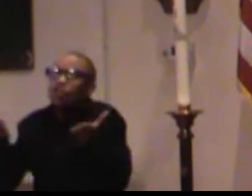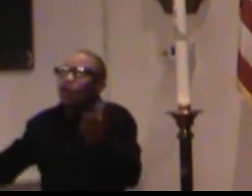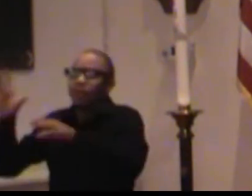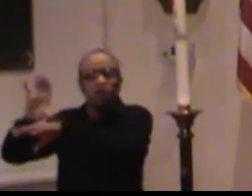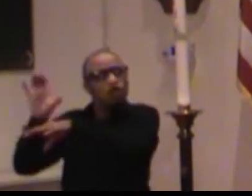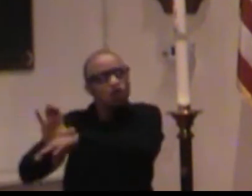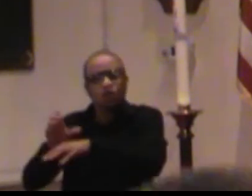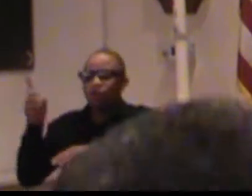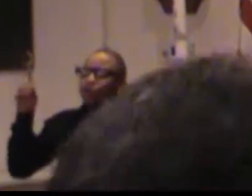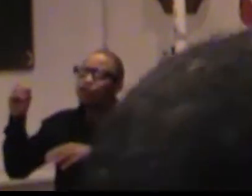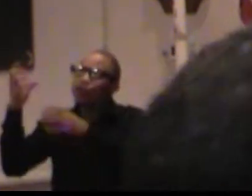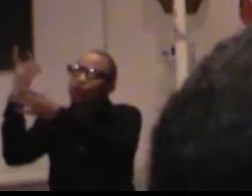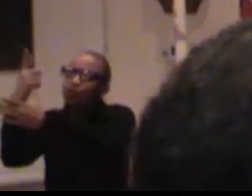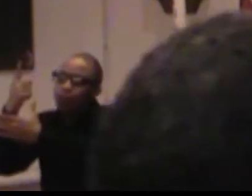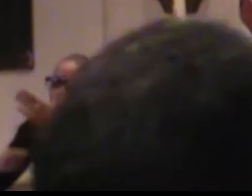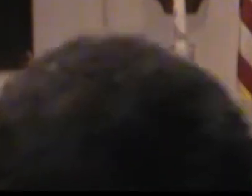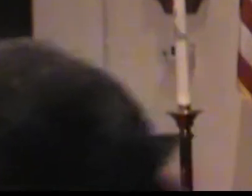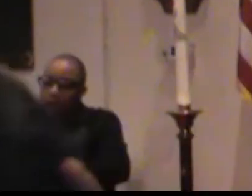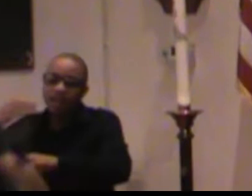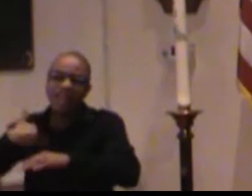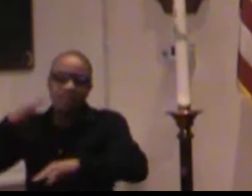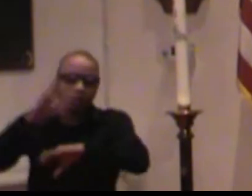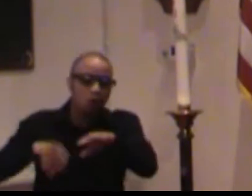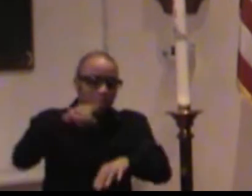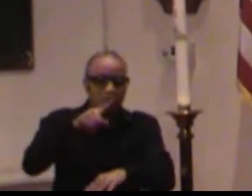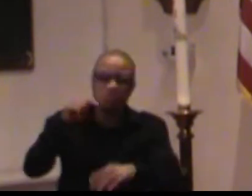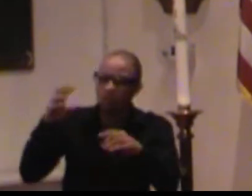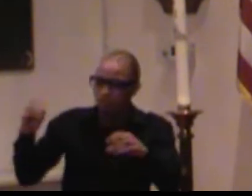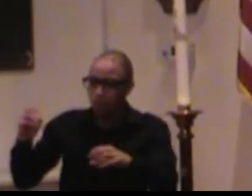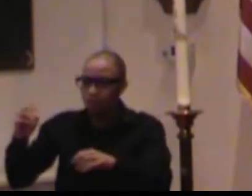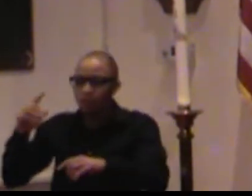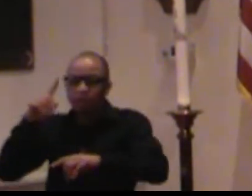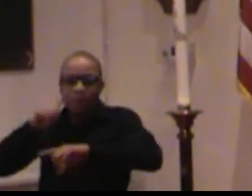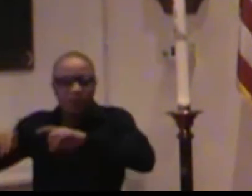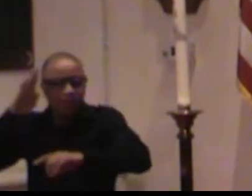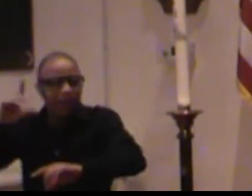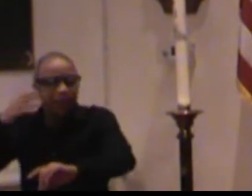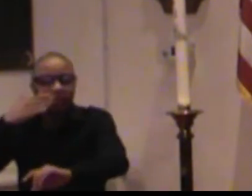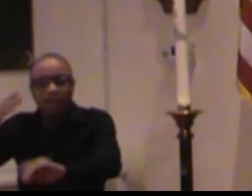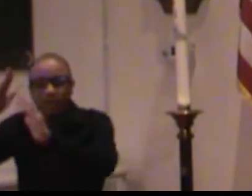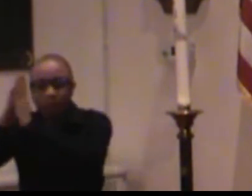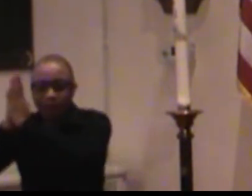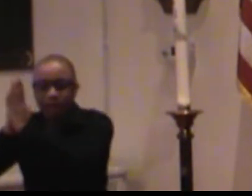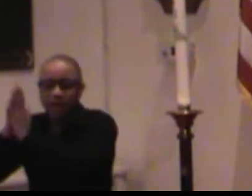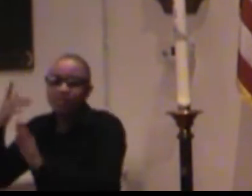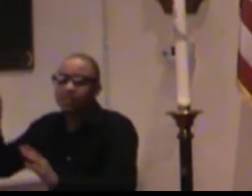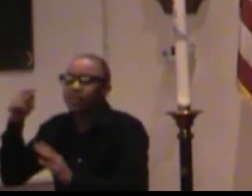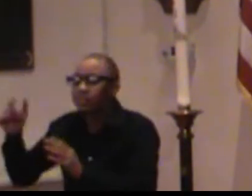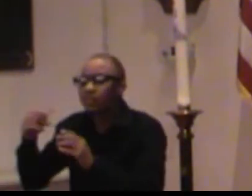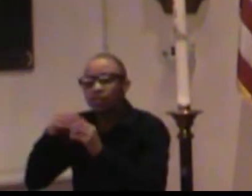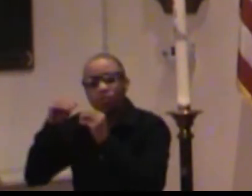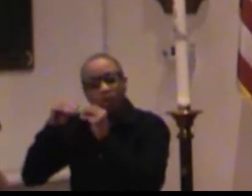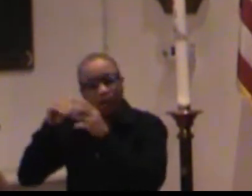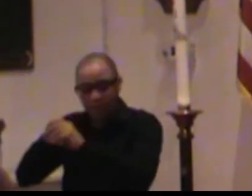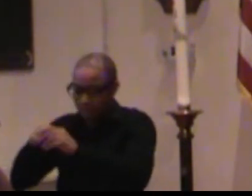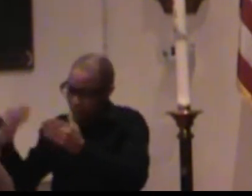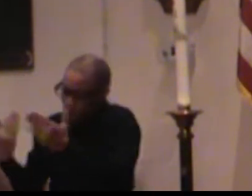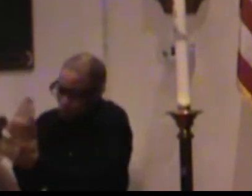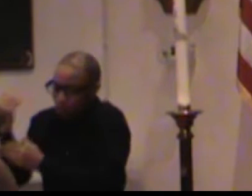church, doing what God has called you to do. Thank God for the spring that is driving us